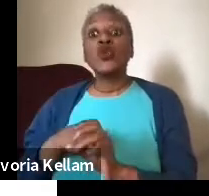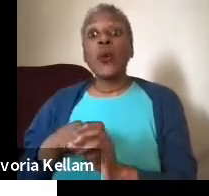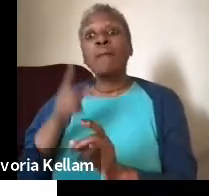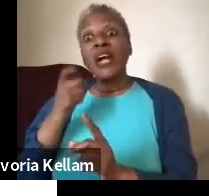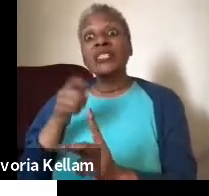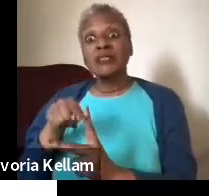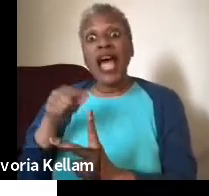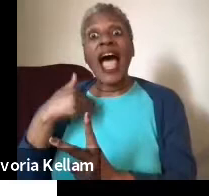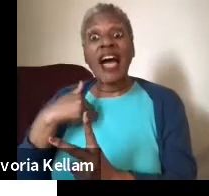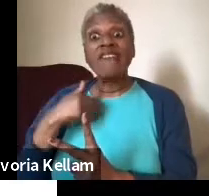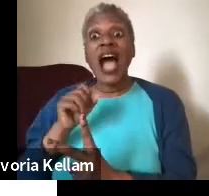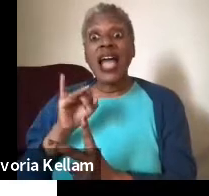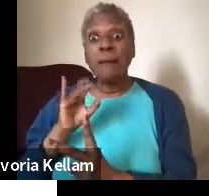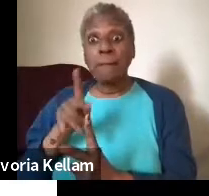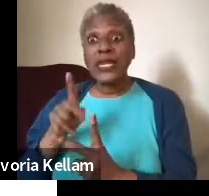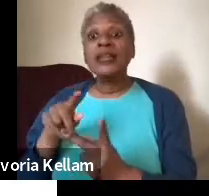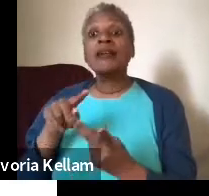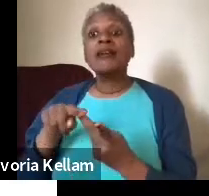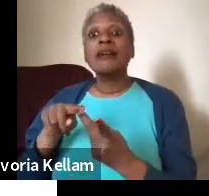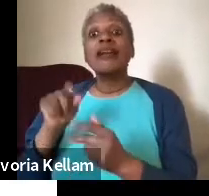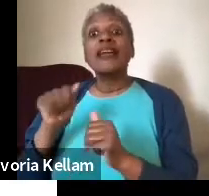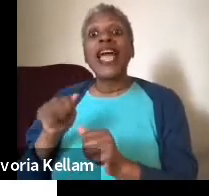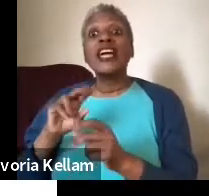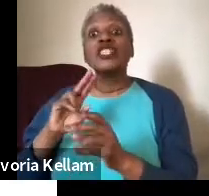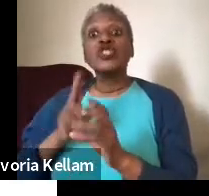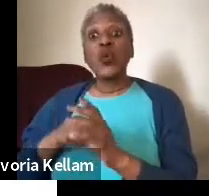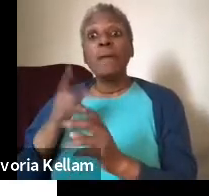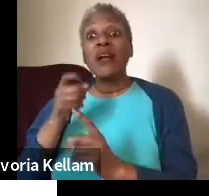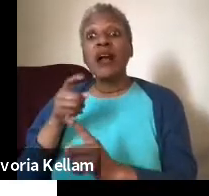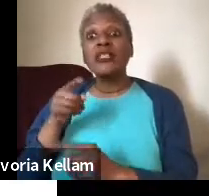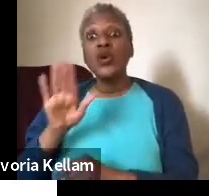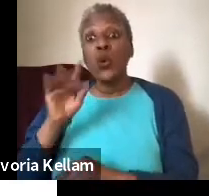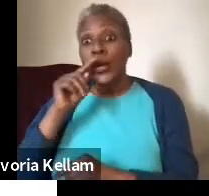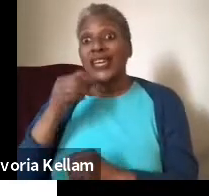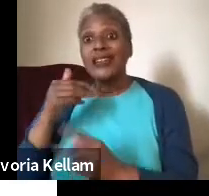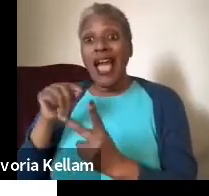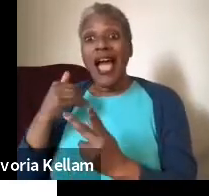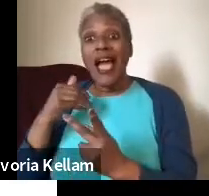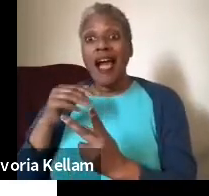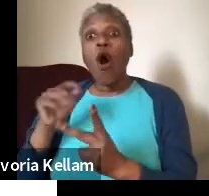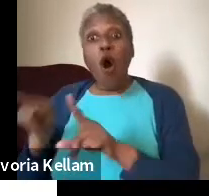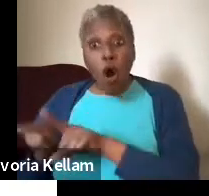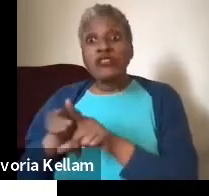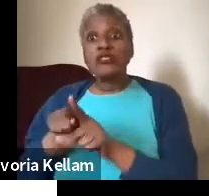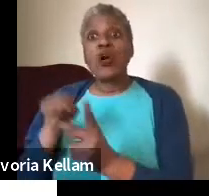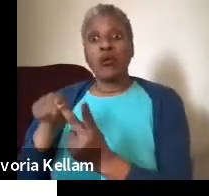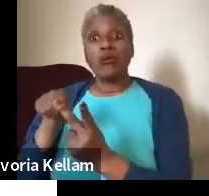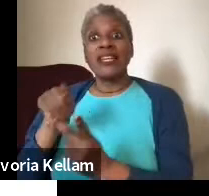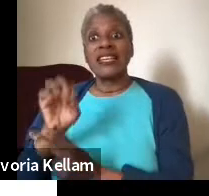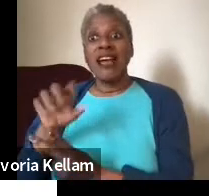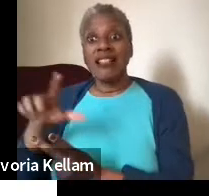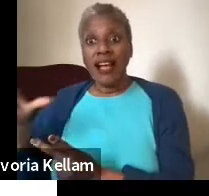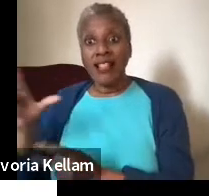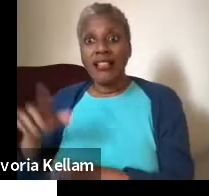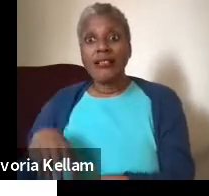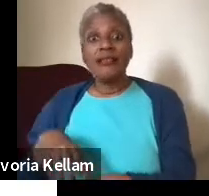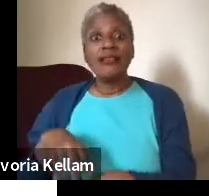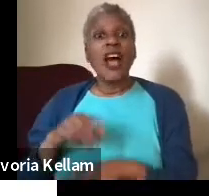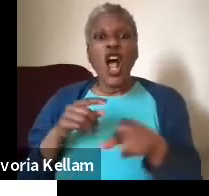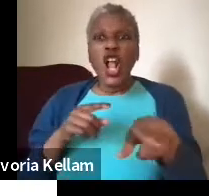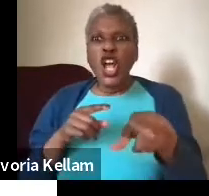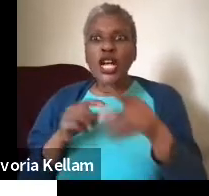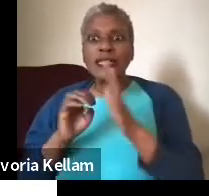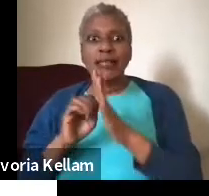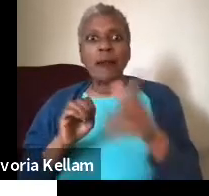the family on the left has 2 children, and she can participate in 3 council elections. If this is still a